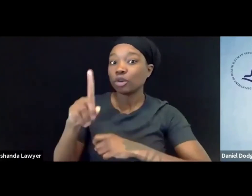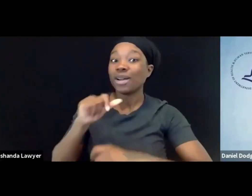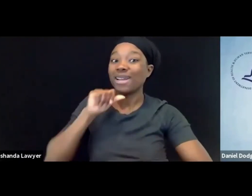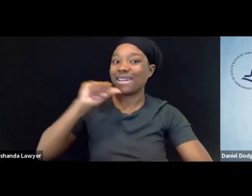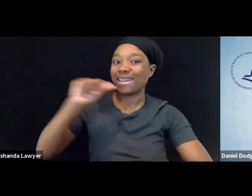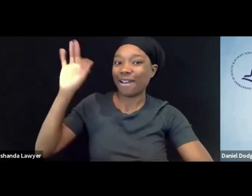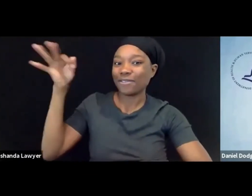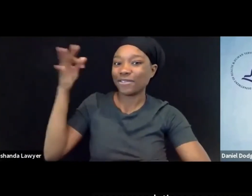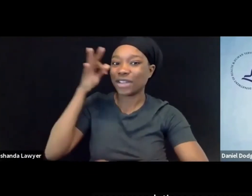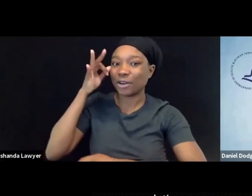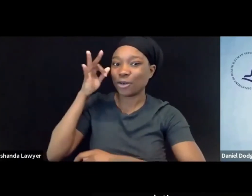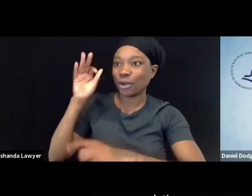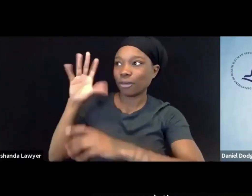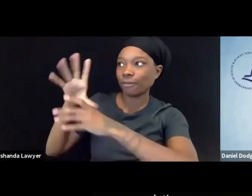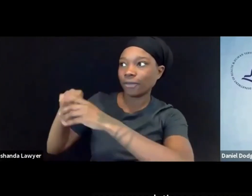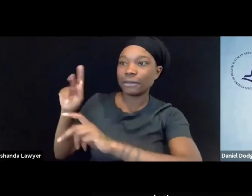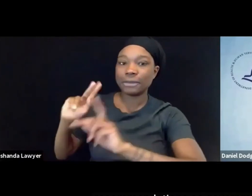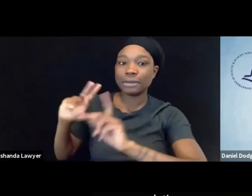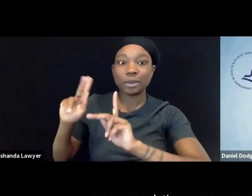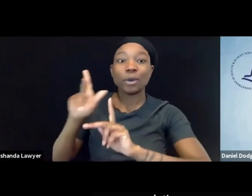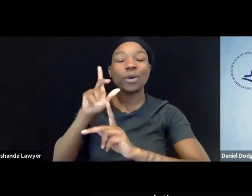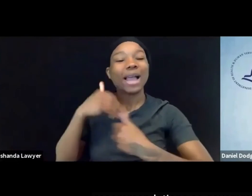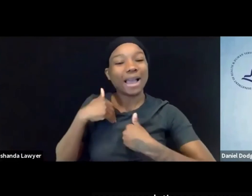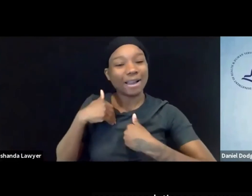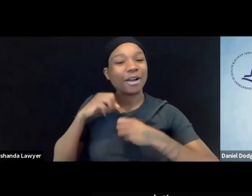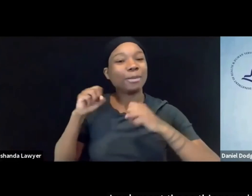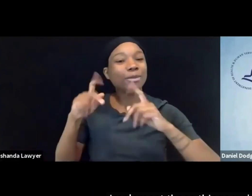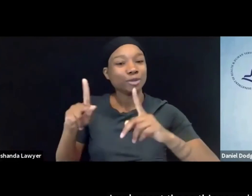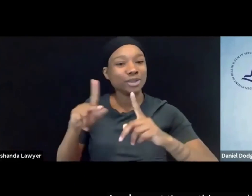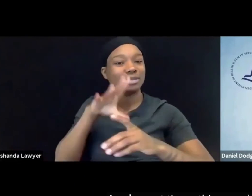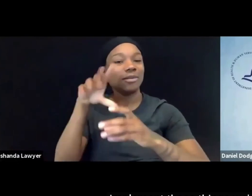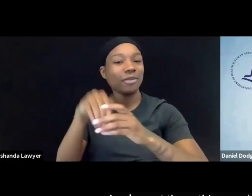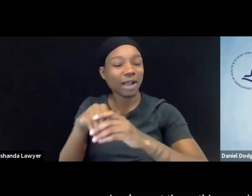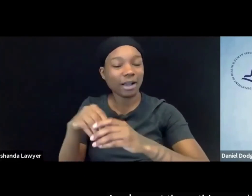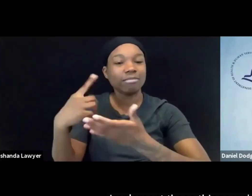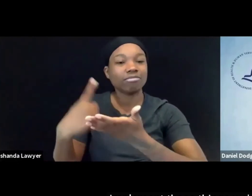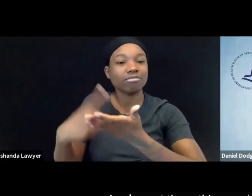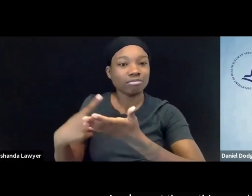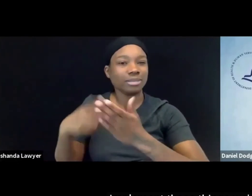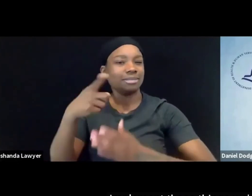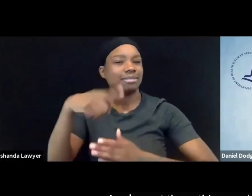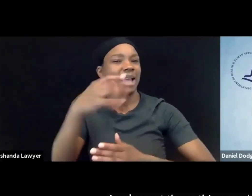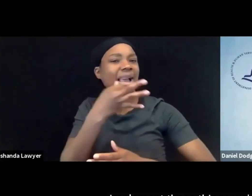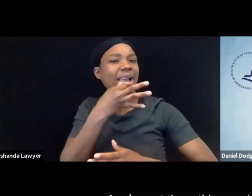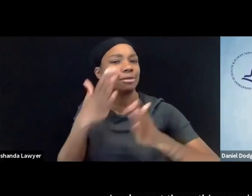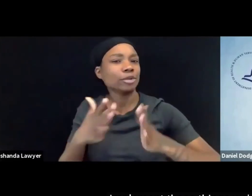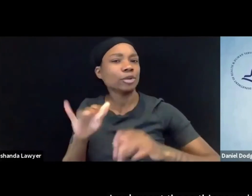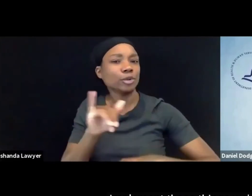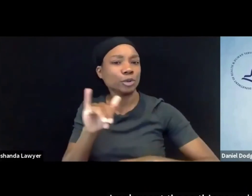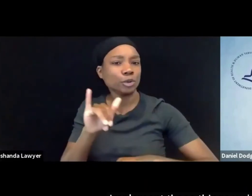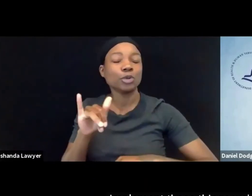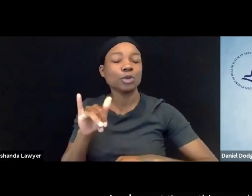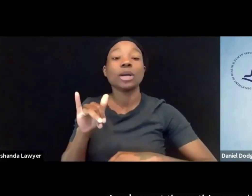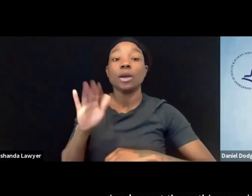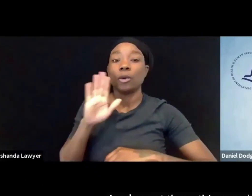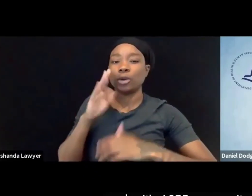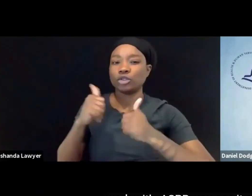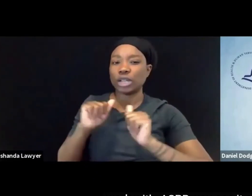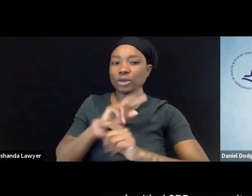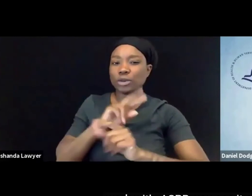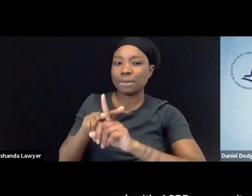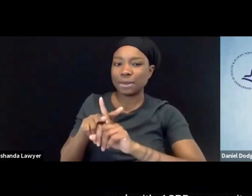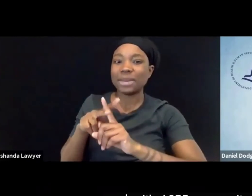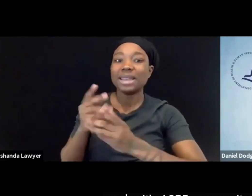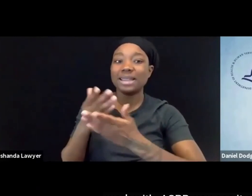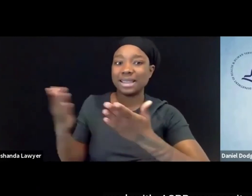at least to make recommendations as government moves forward and tries to implement some of these things that we're talking about. ASPR, the agency I work